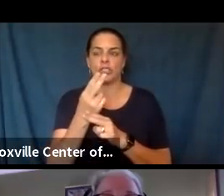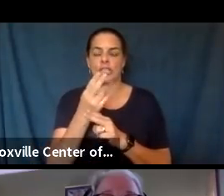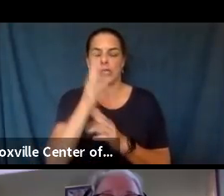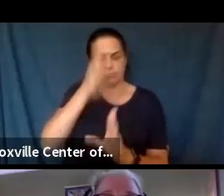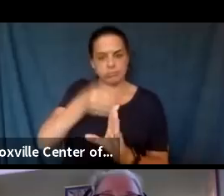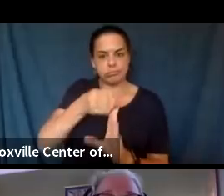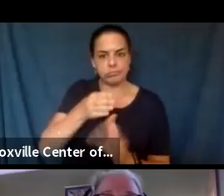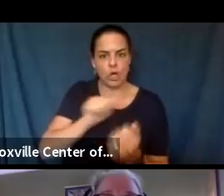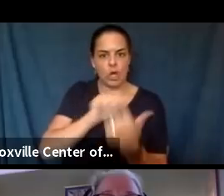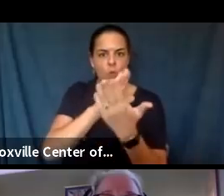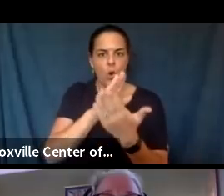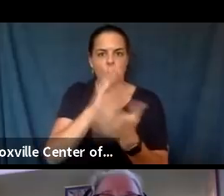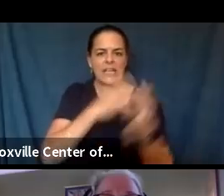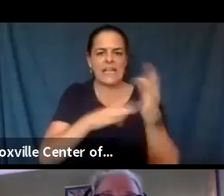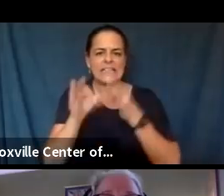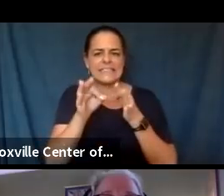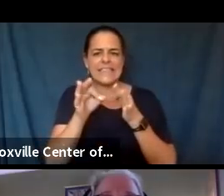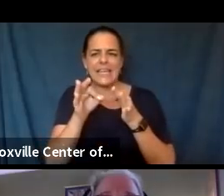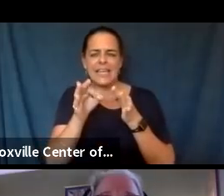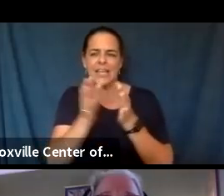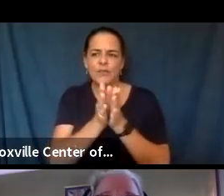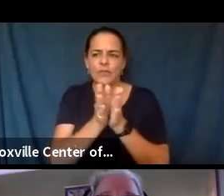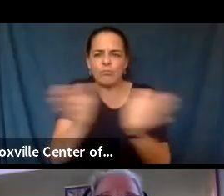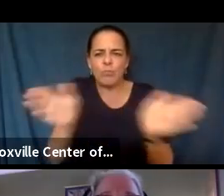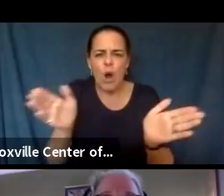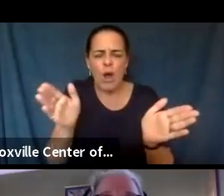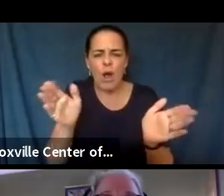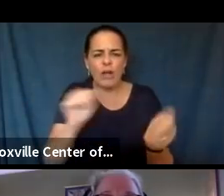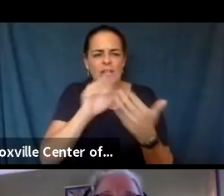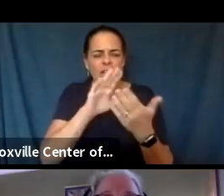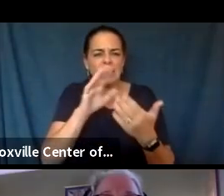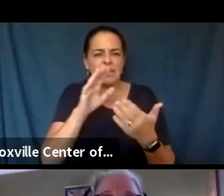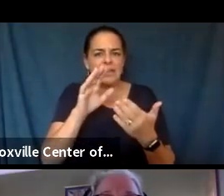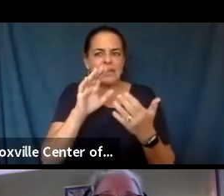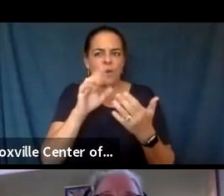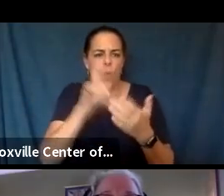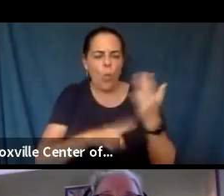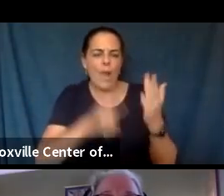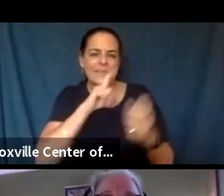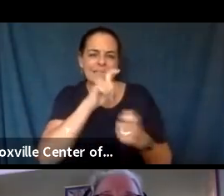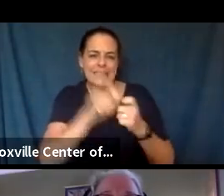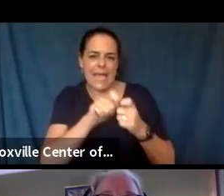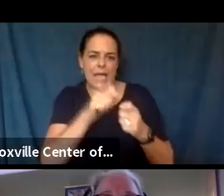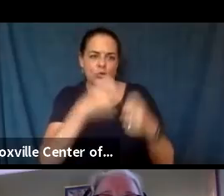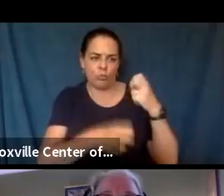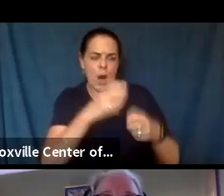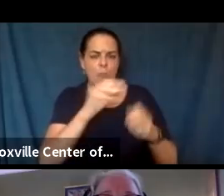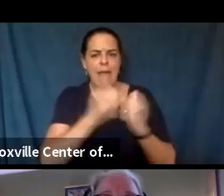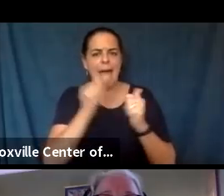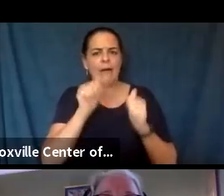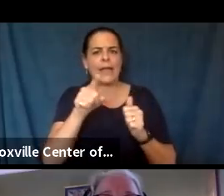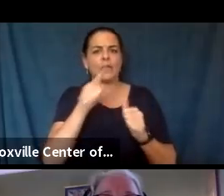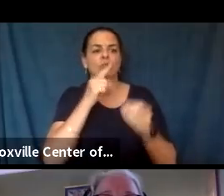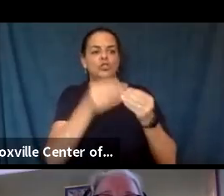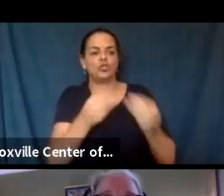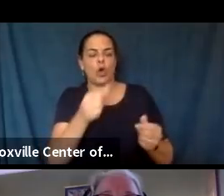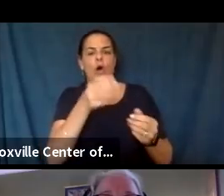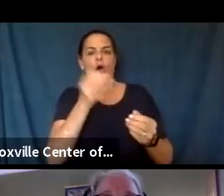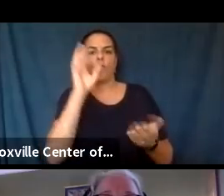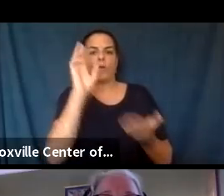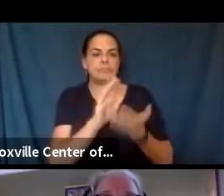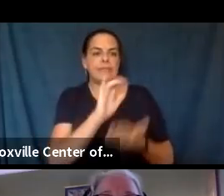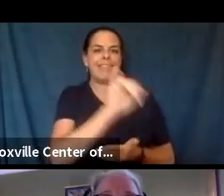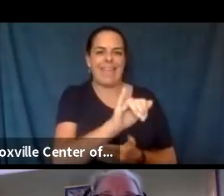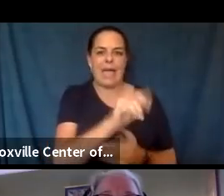where you look at what the problem actually is and how you can craft a way to mitigate that problem. The problem